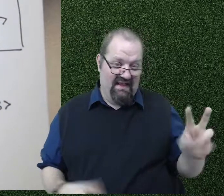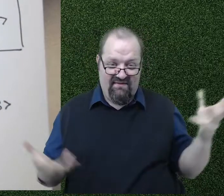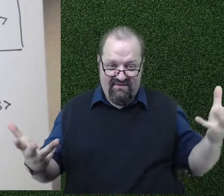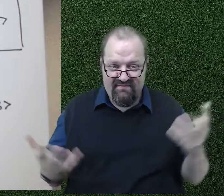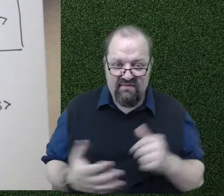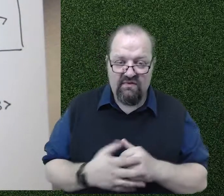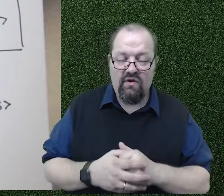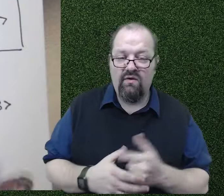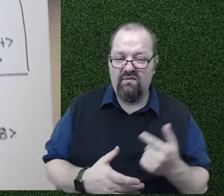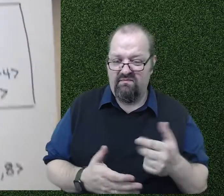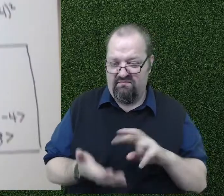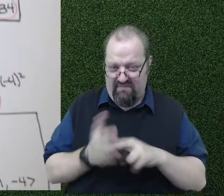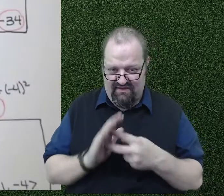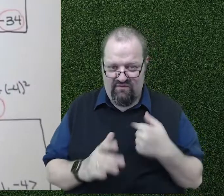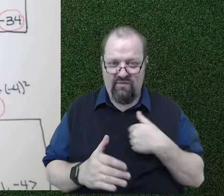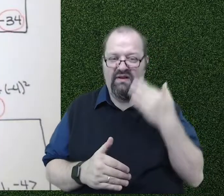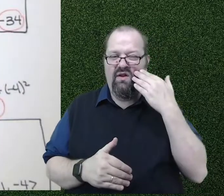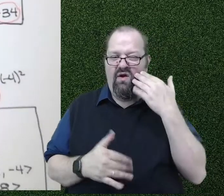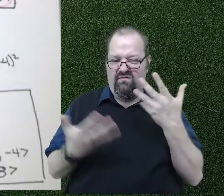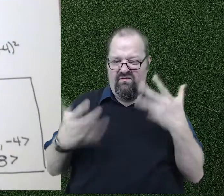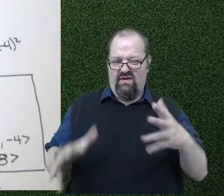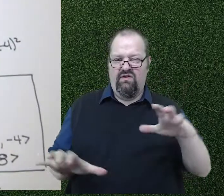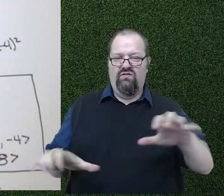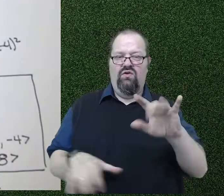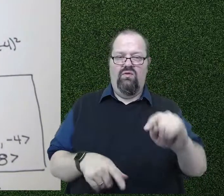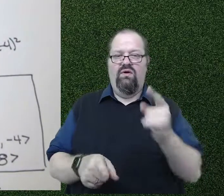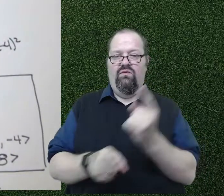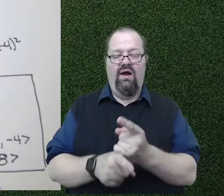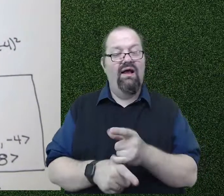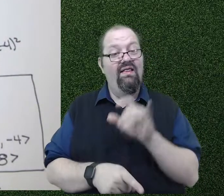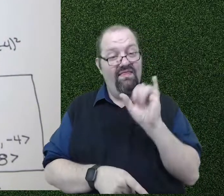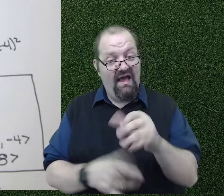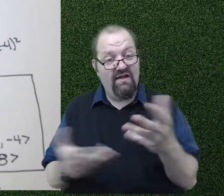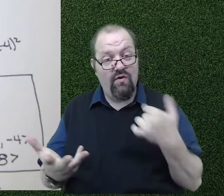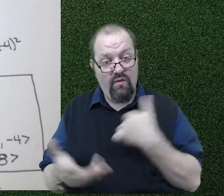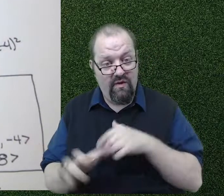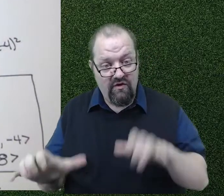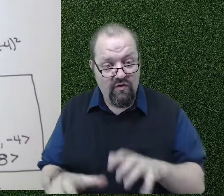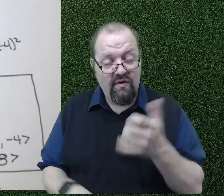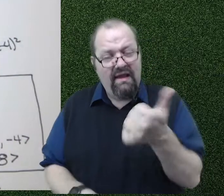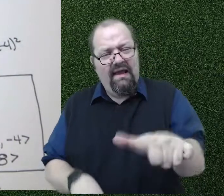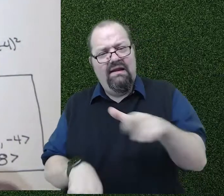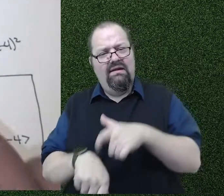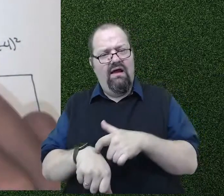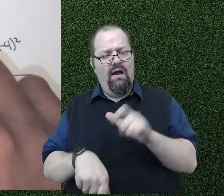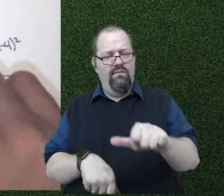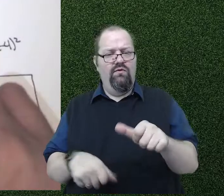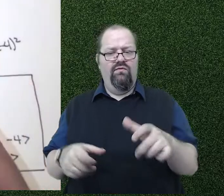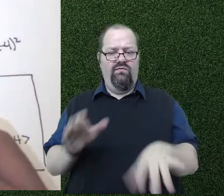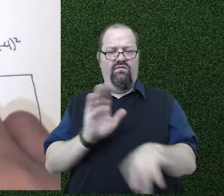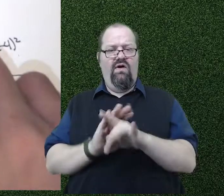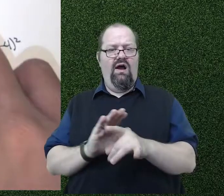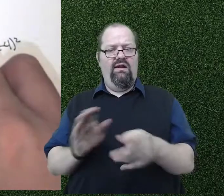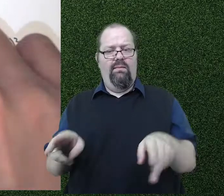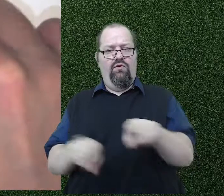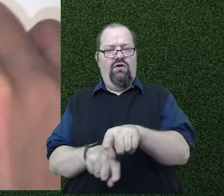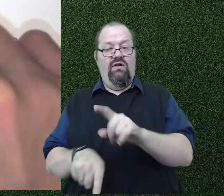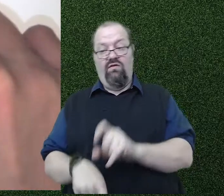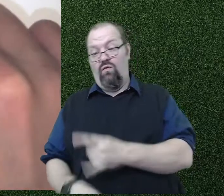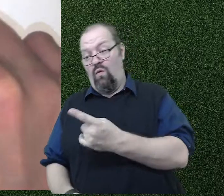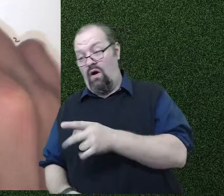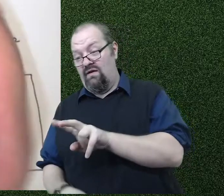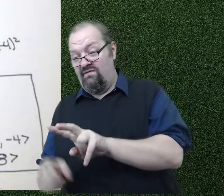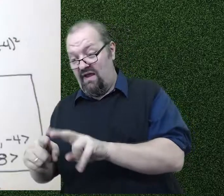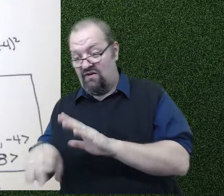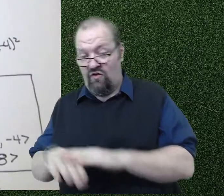So we know we did it right. This is what we're doing, guys. Anytime you find a projection of one vector onto another, you're just finding the part